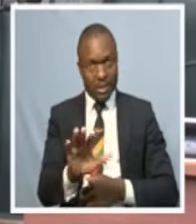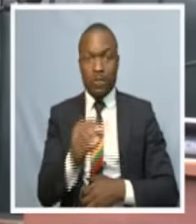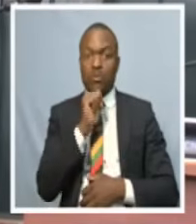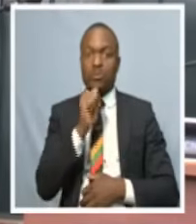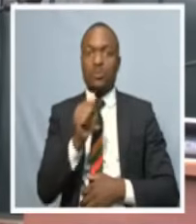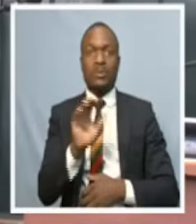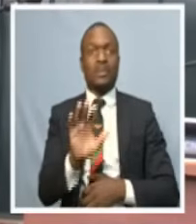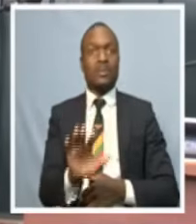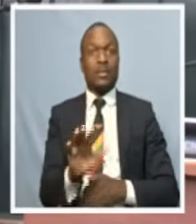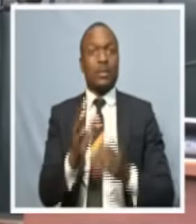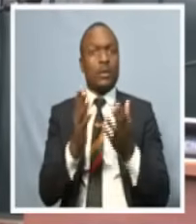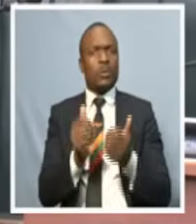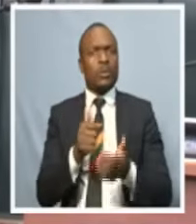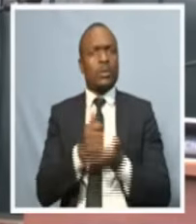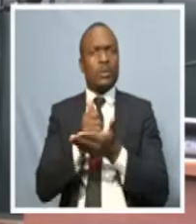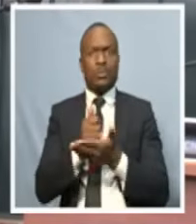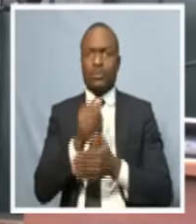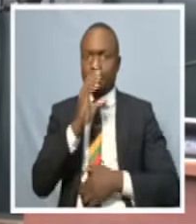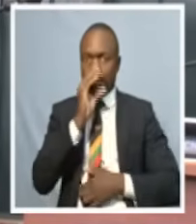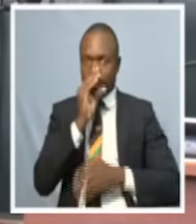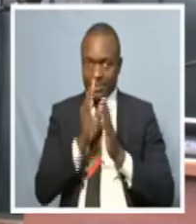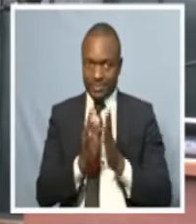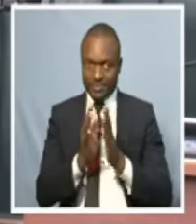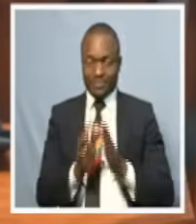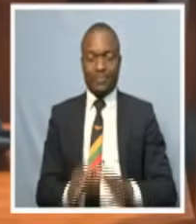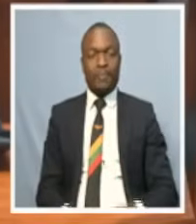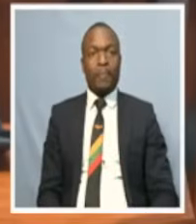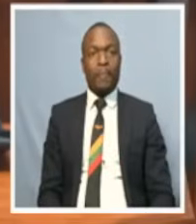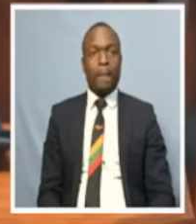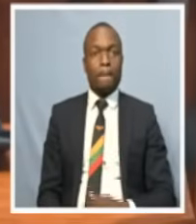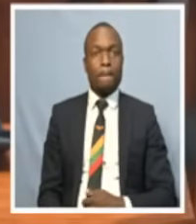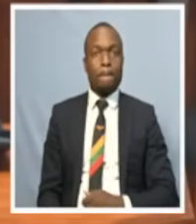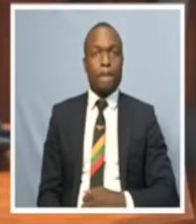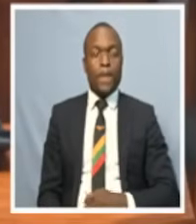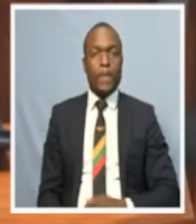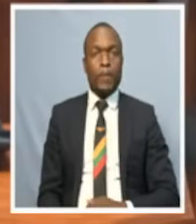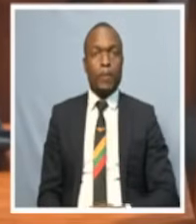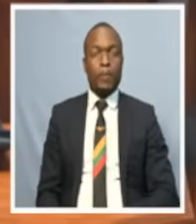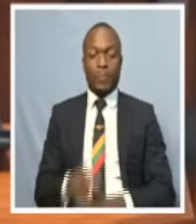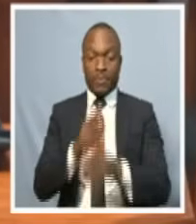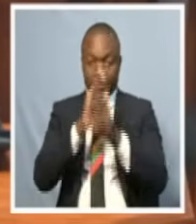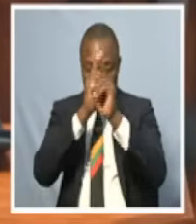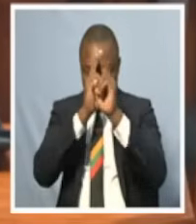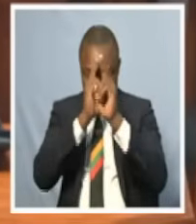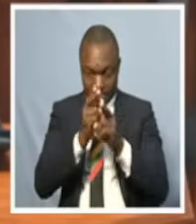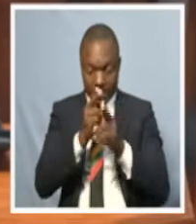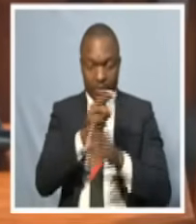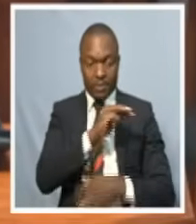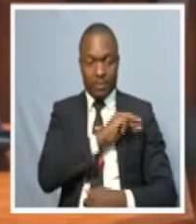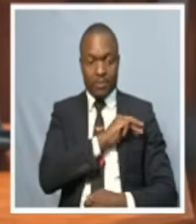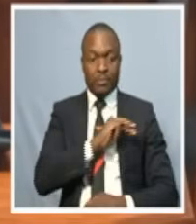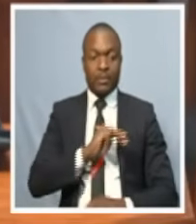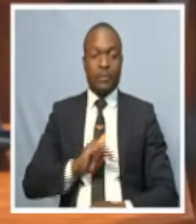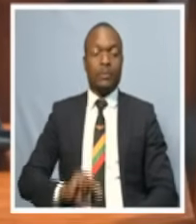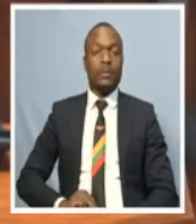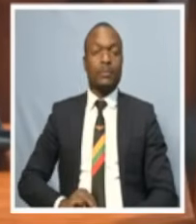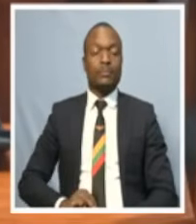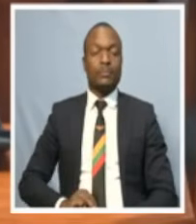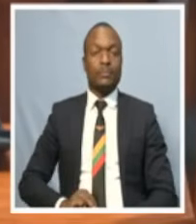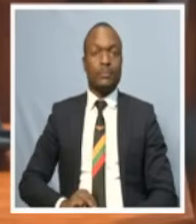Speaker, I seek your direction on the matter. Thank you. Point of order, Madam Speaker. The Honorable Member